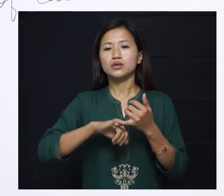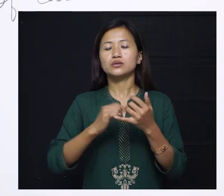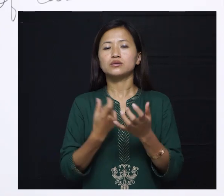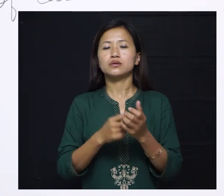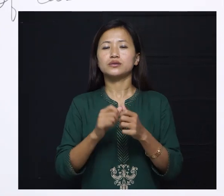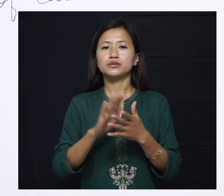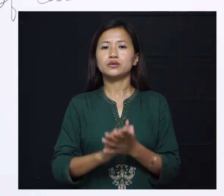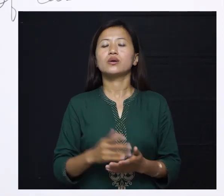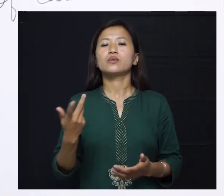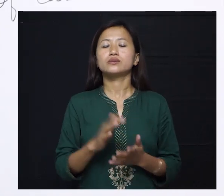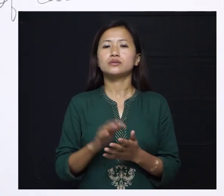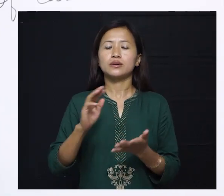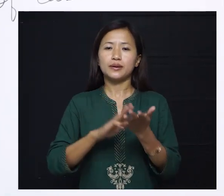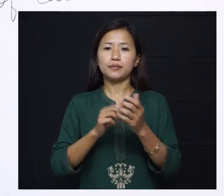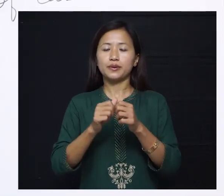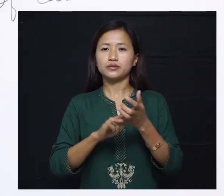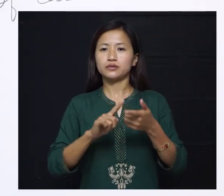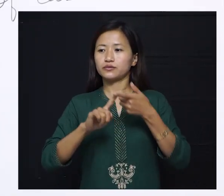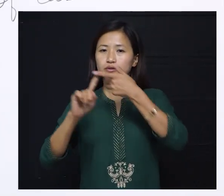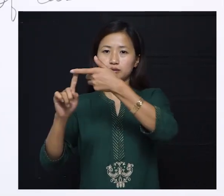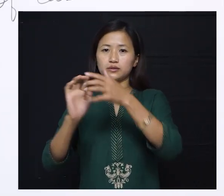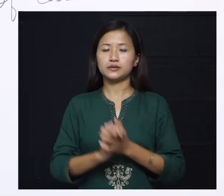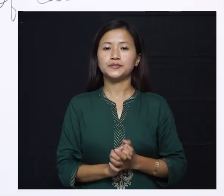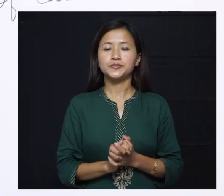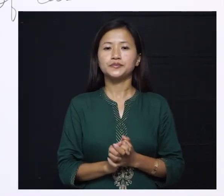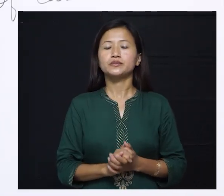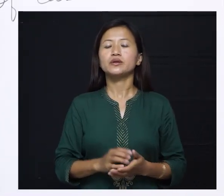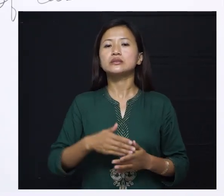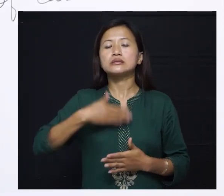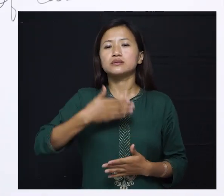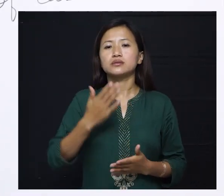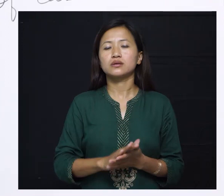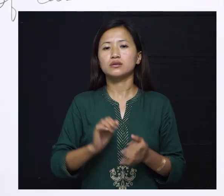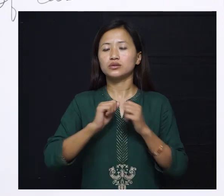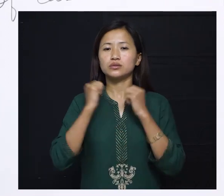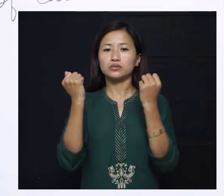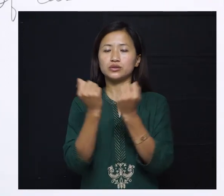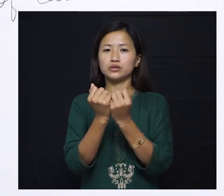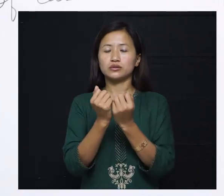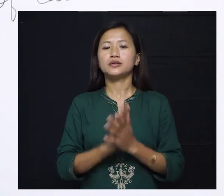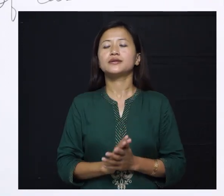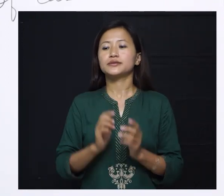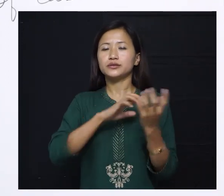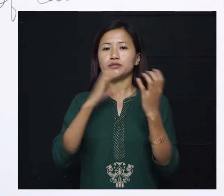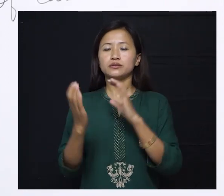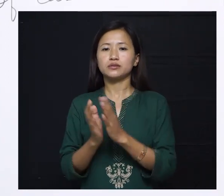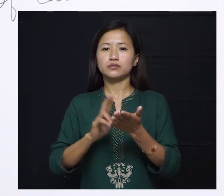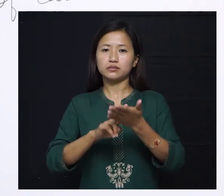is known as the Manchester of the East. And then I will explain to you about the social changes towards the